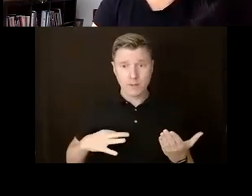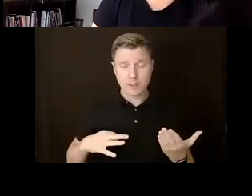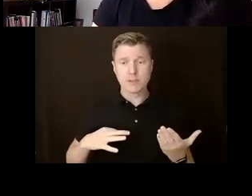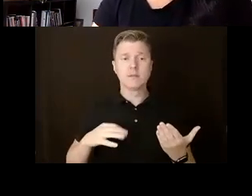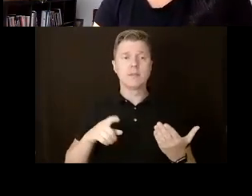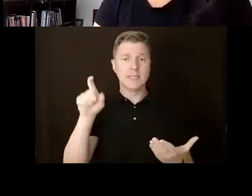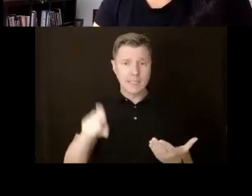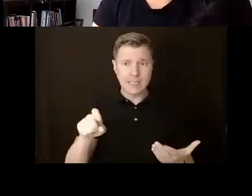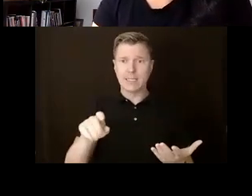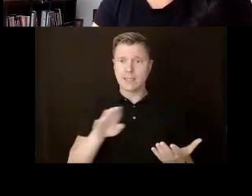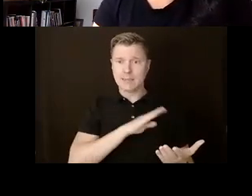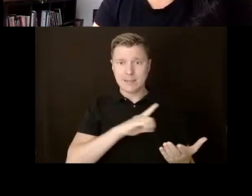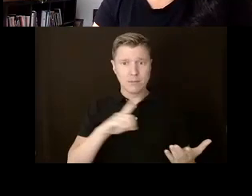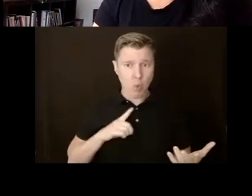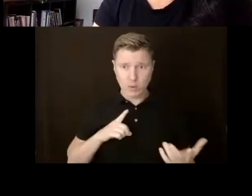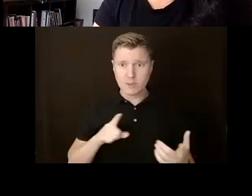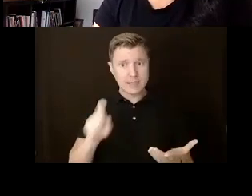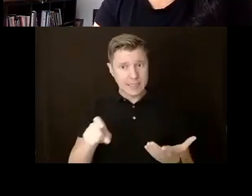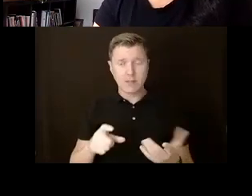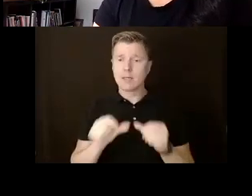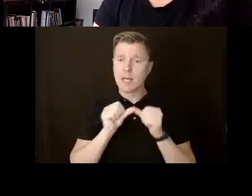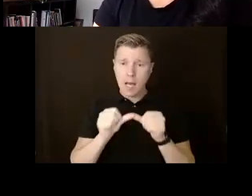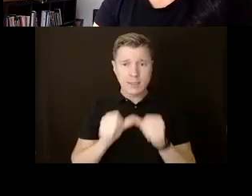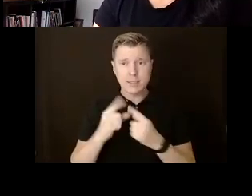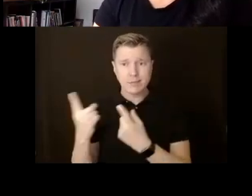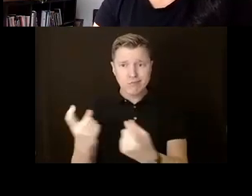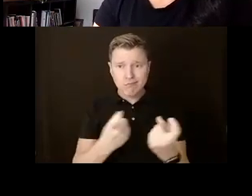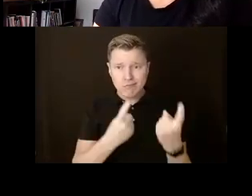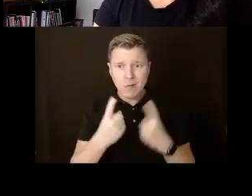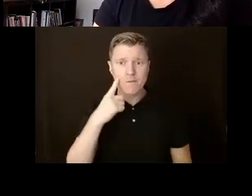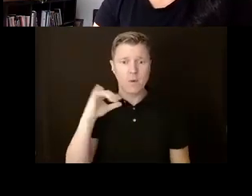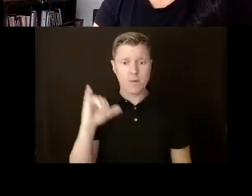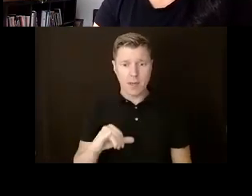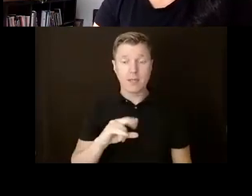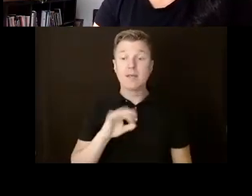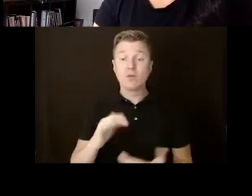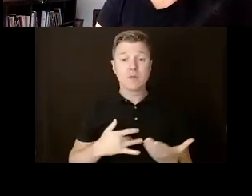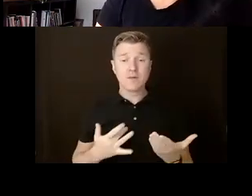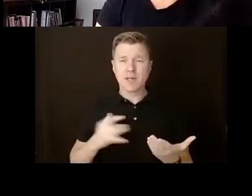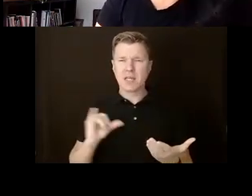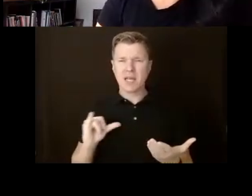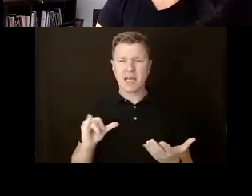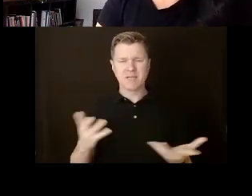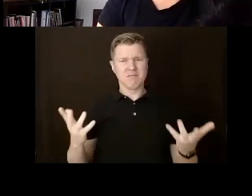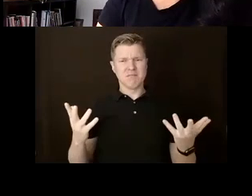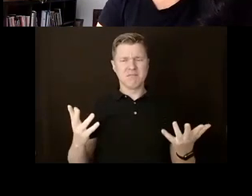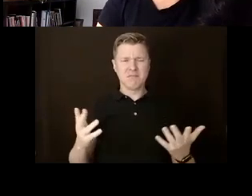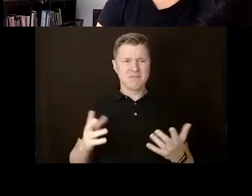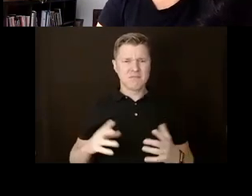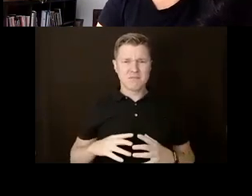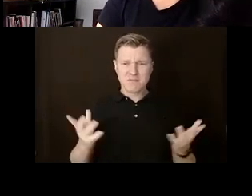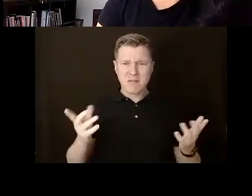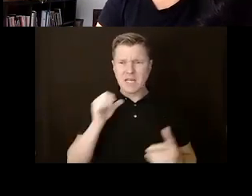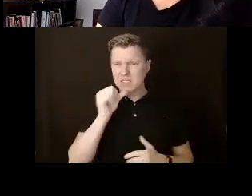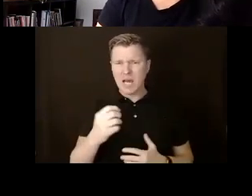need boards, right? And are constantly recruiting for board members. And I think if you are feeling like, wow, I'm so undervalued where